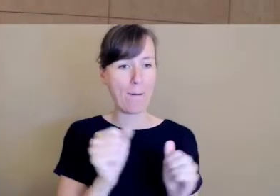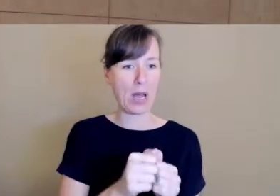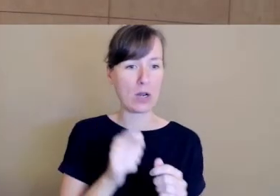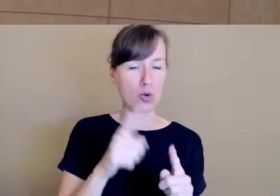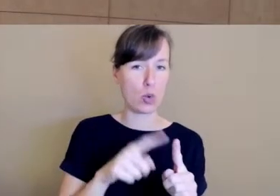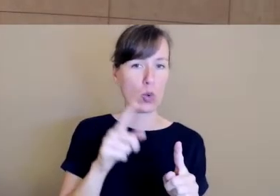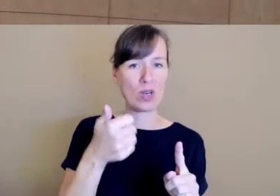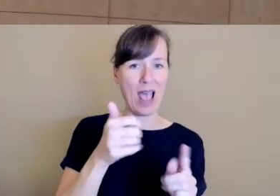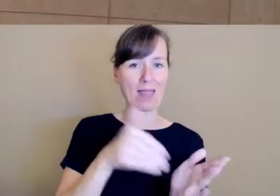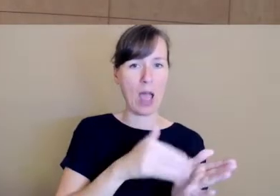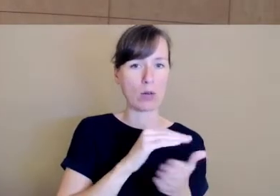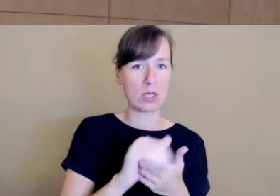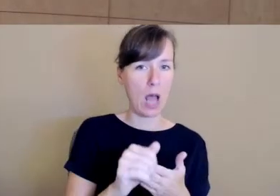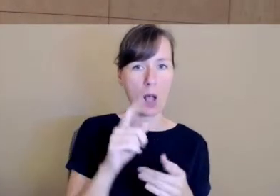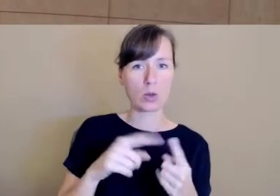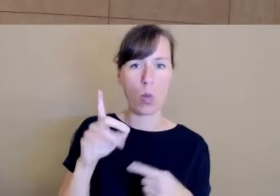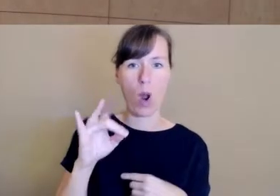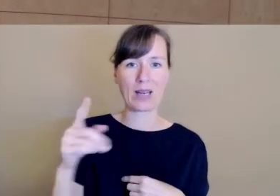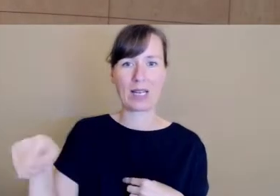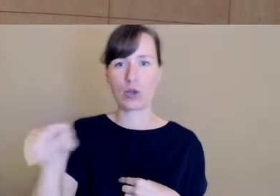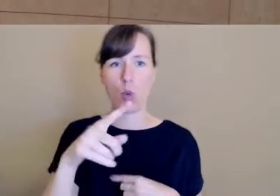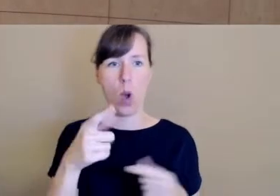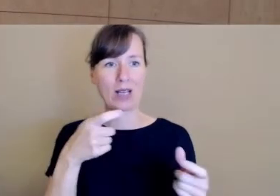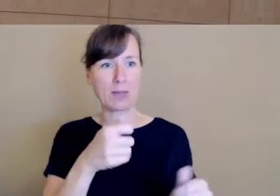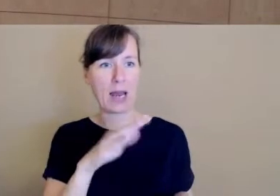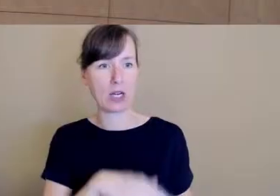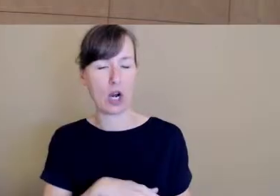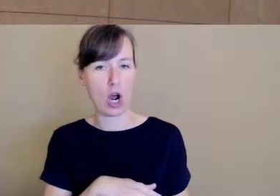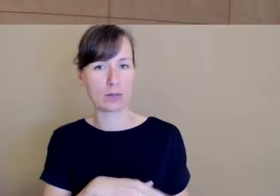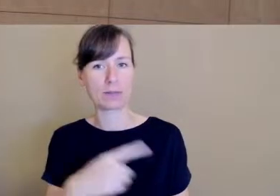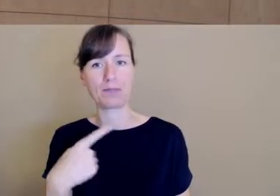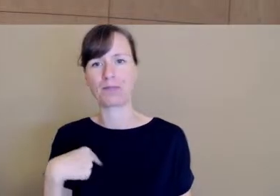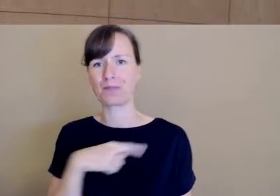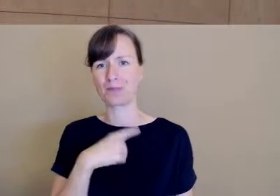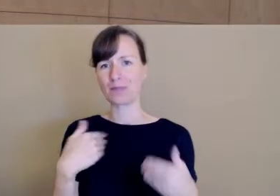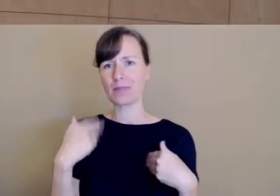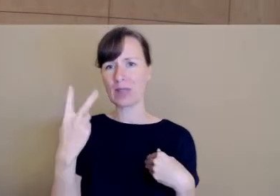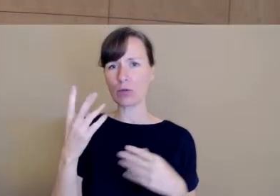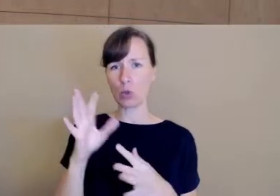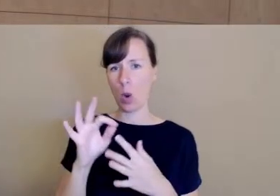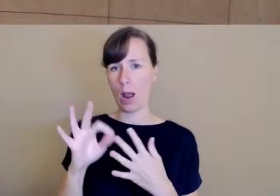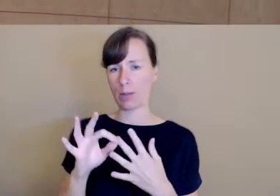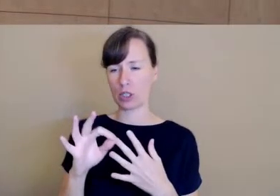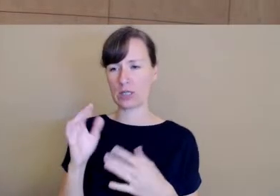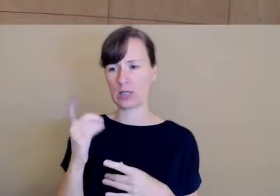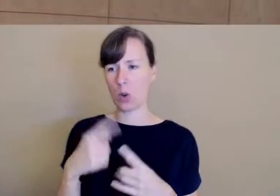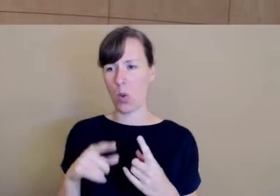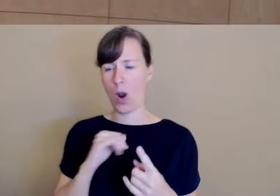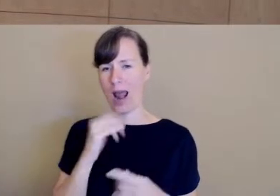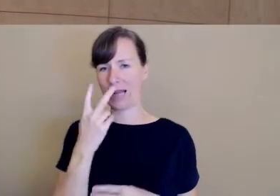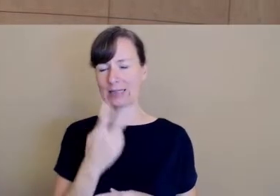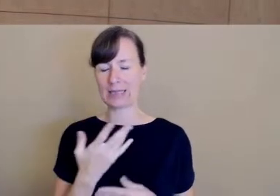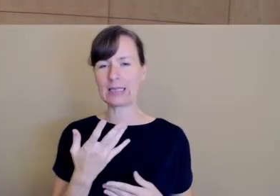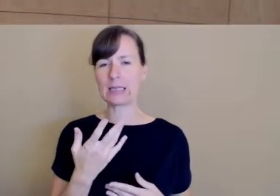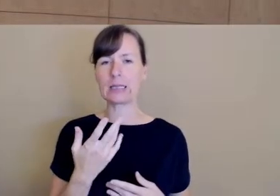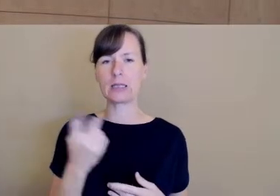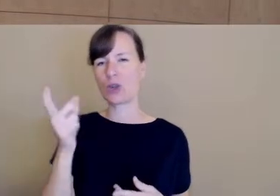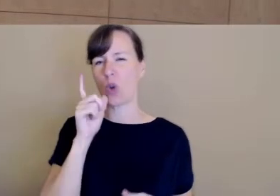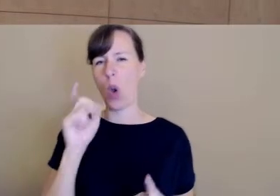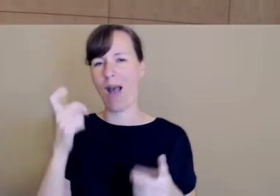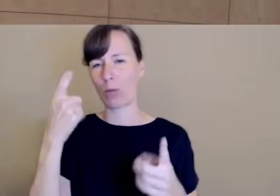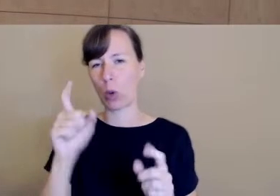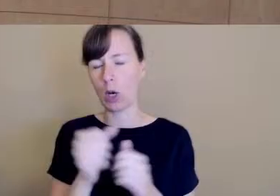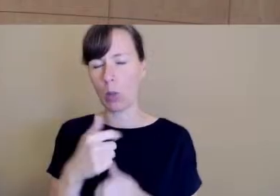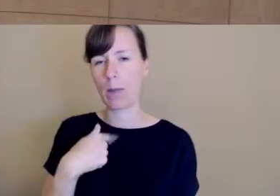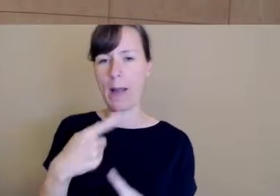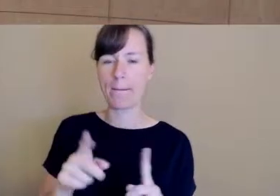have 2 options as I see them, and it's just you don't all have to agree with me. One option is to